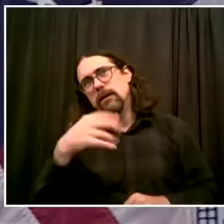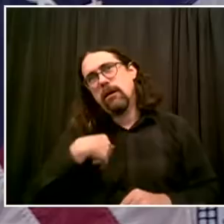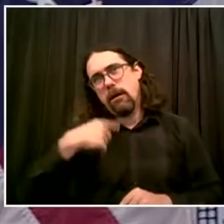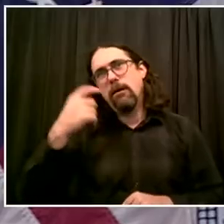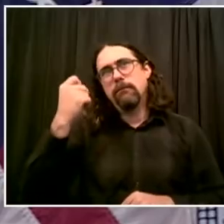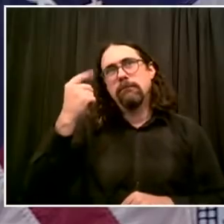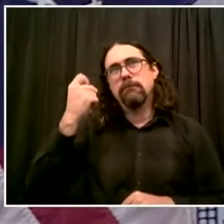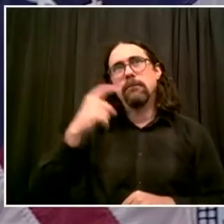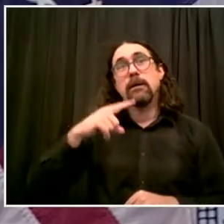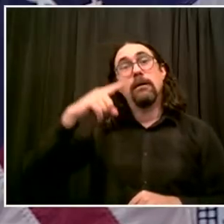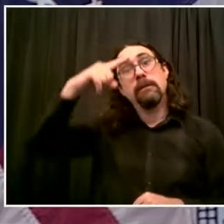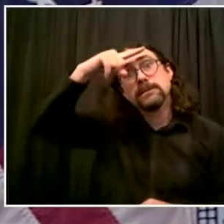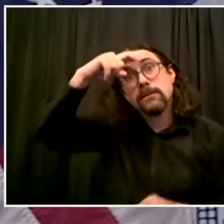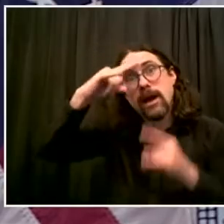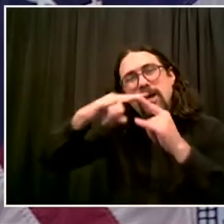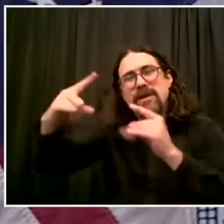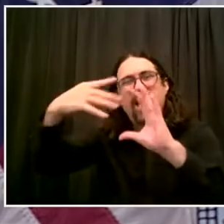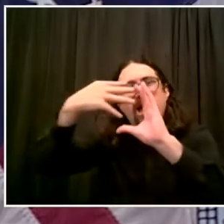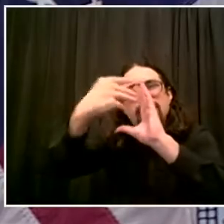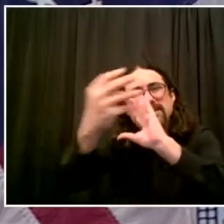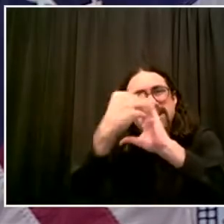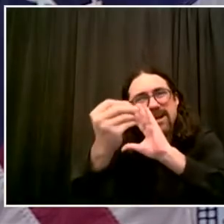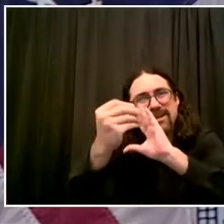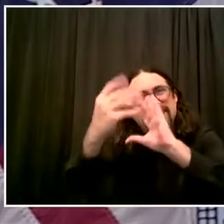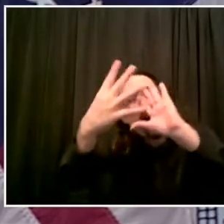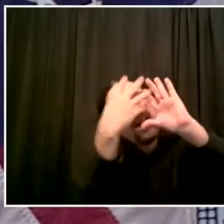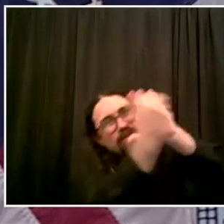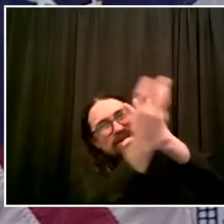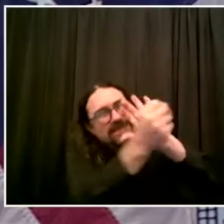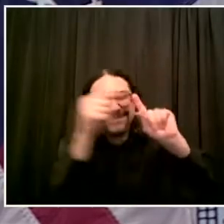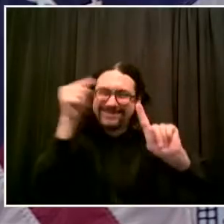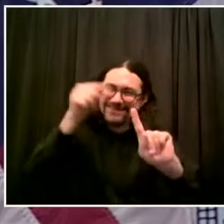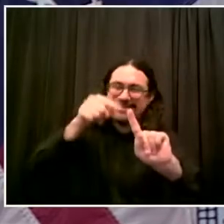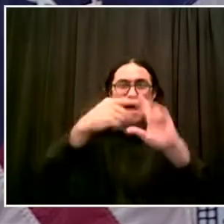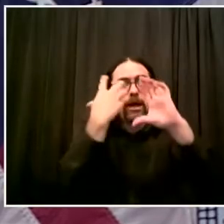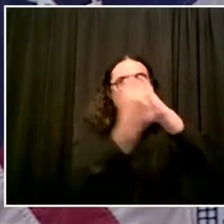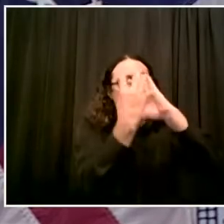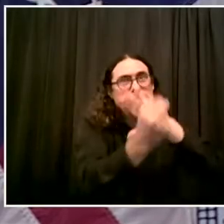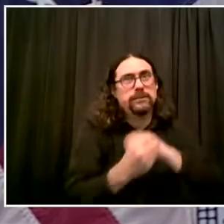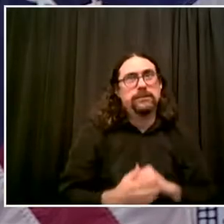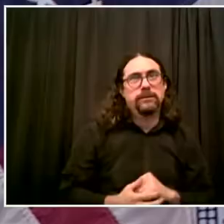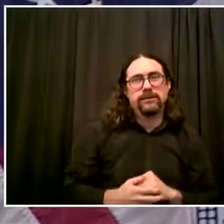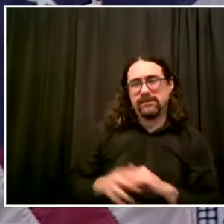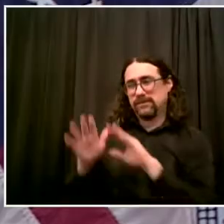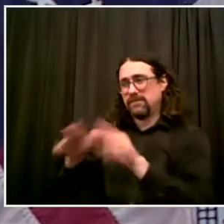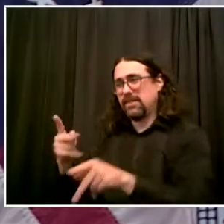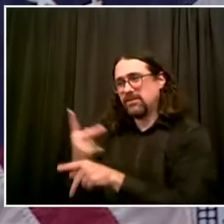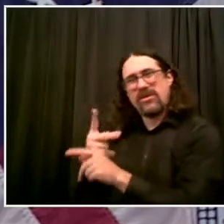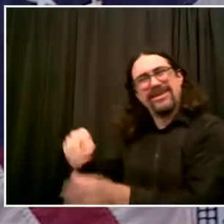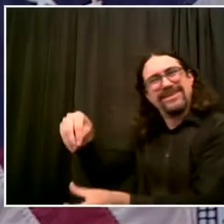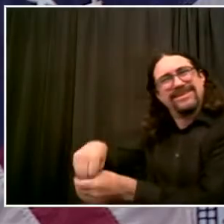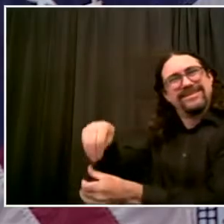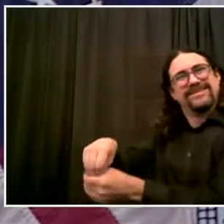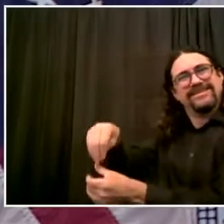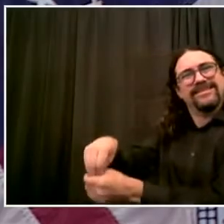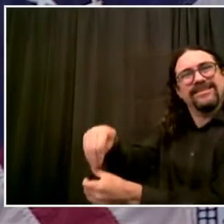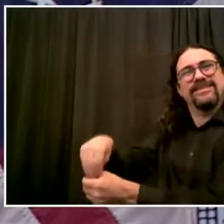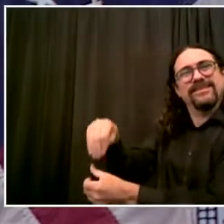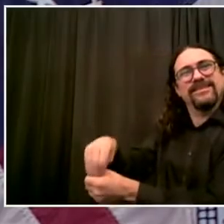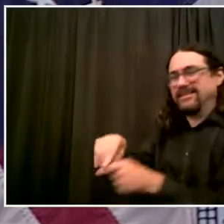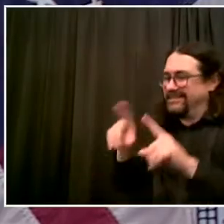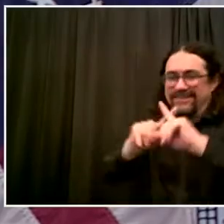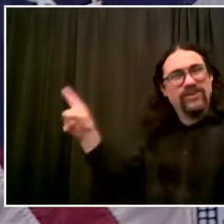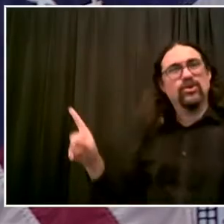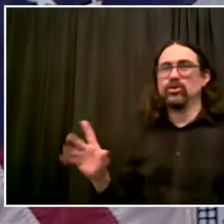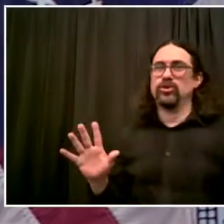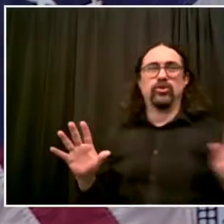focus outdoors to stay safe. And the fact is, we want to figure out how to